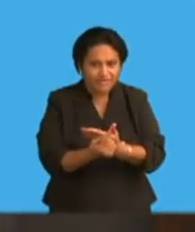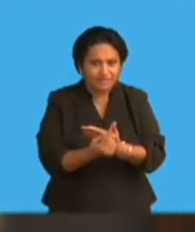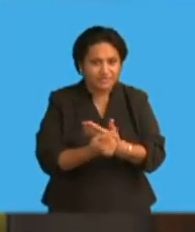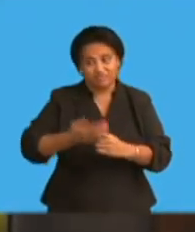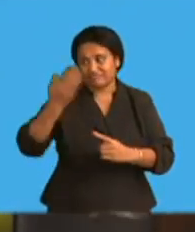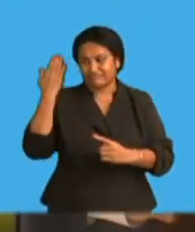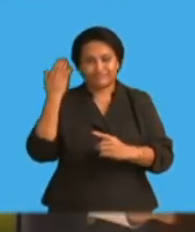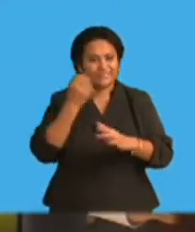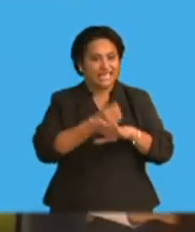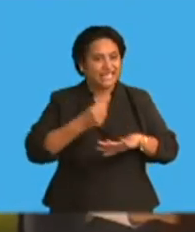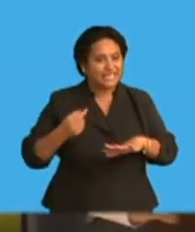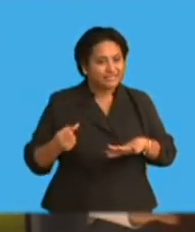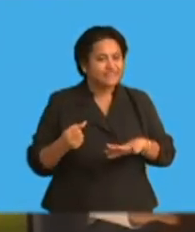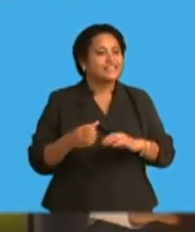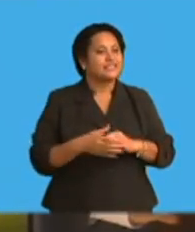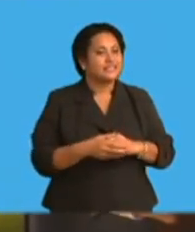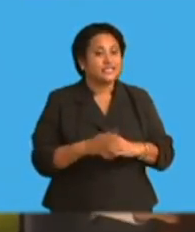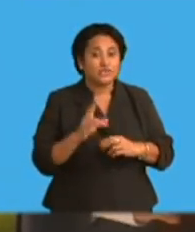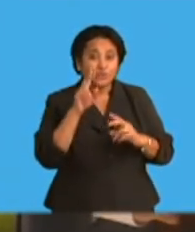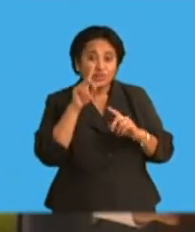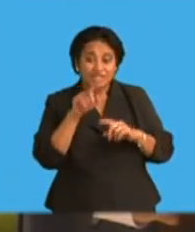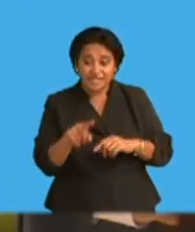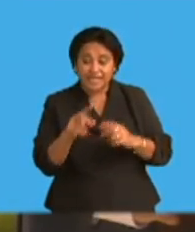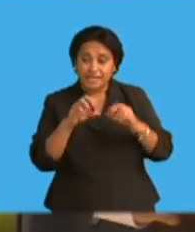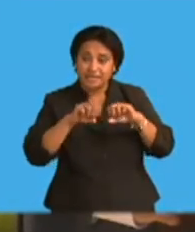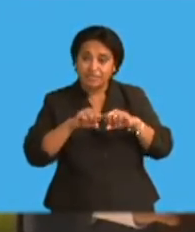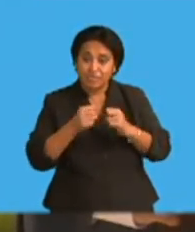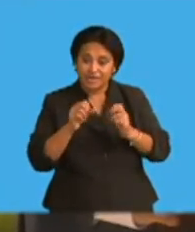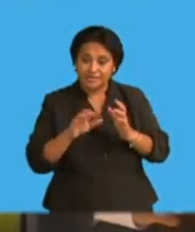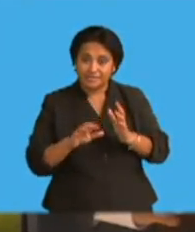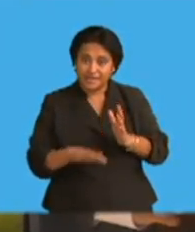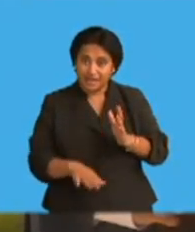the previous government, if you look at the breakdown, budget breakdown,